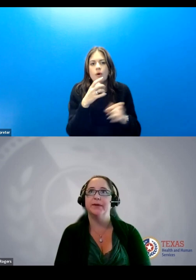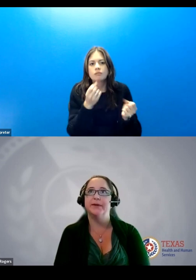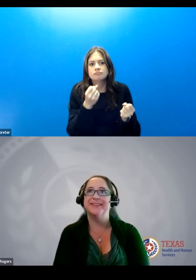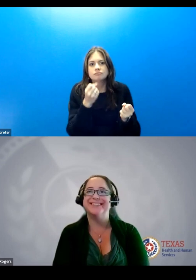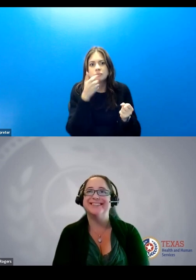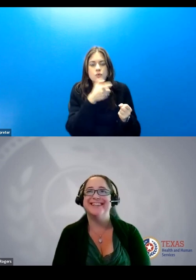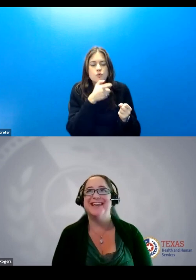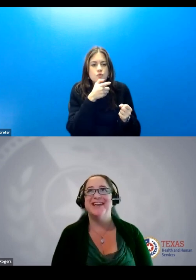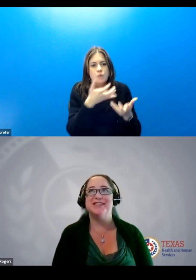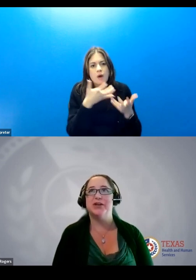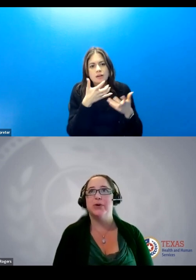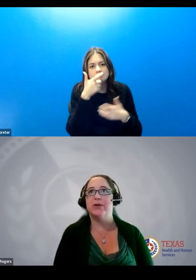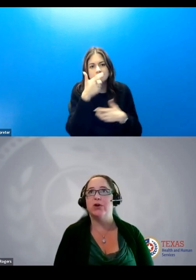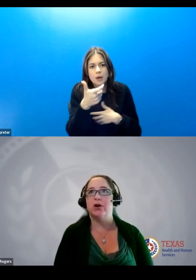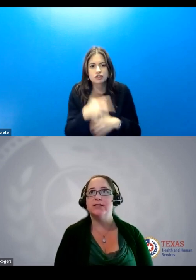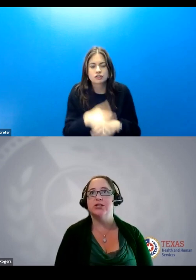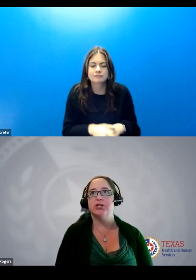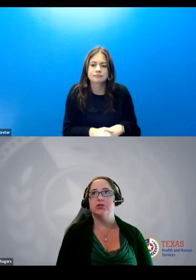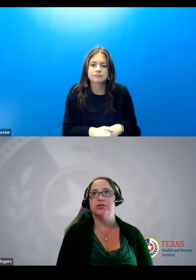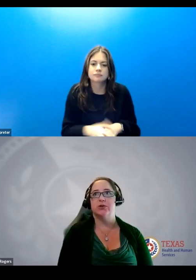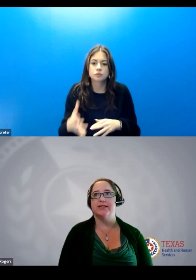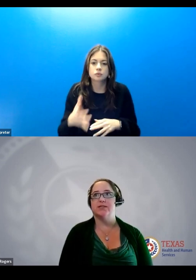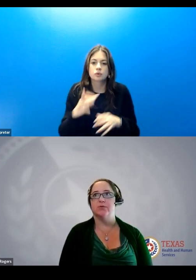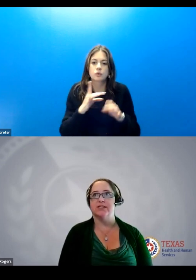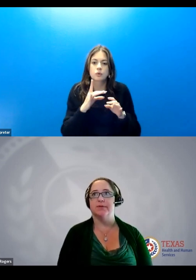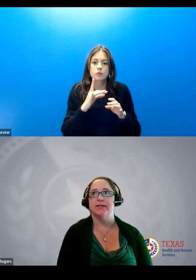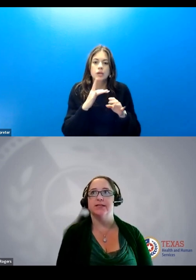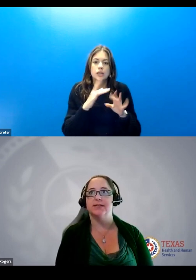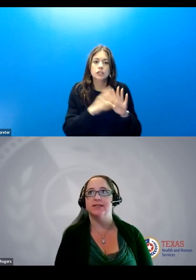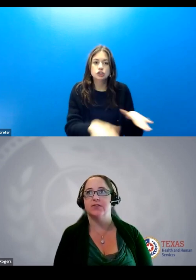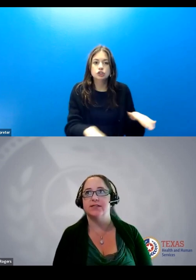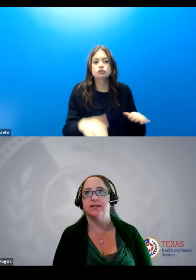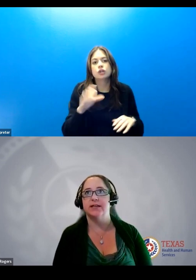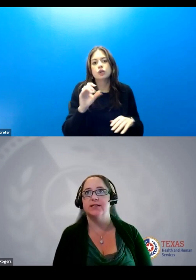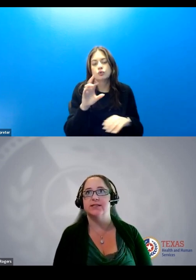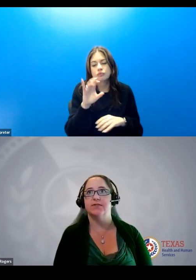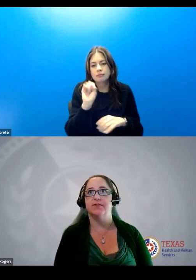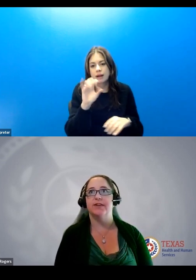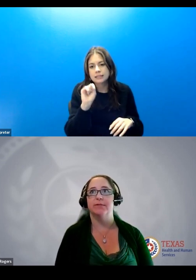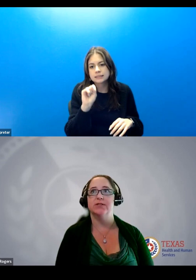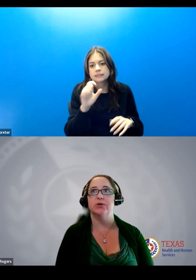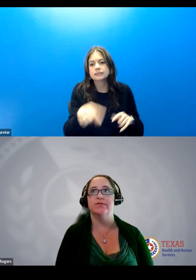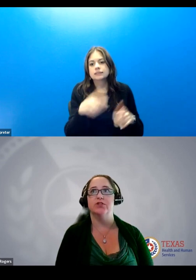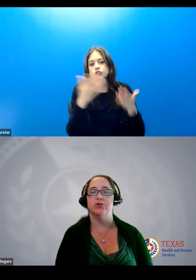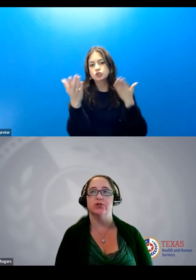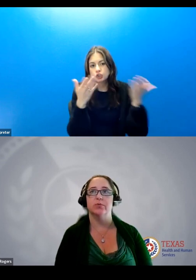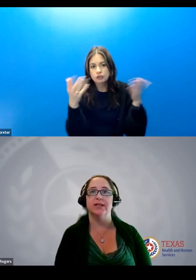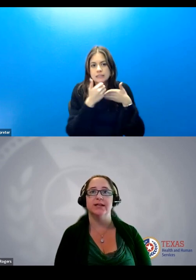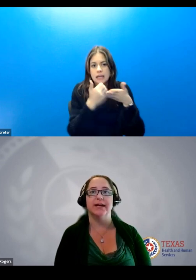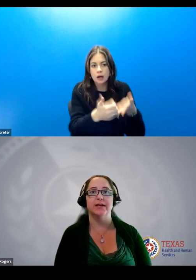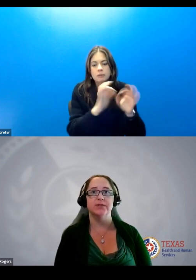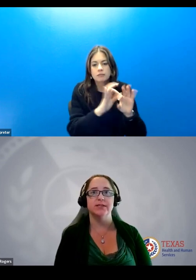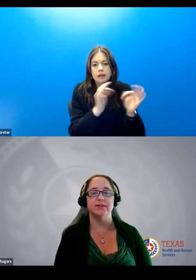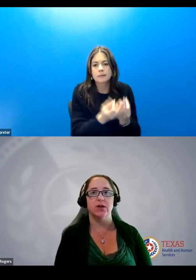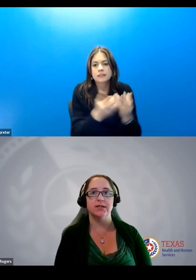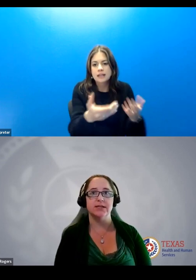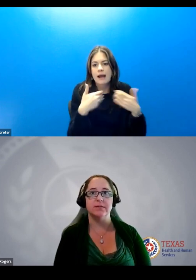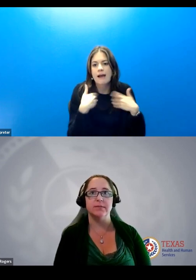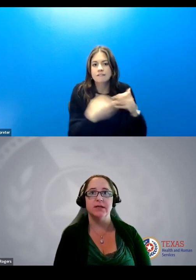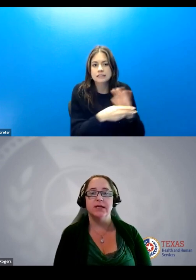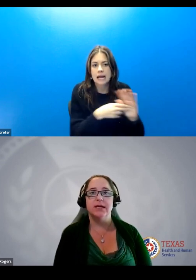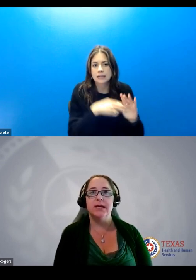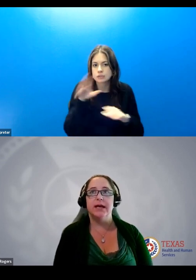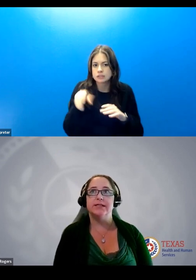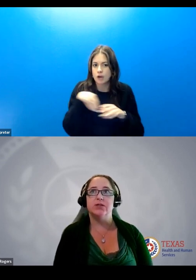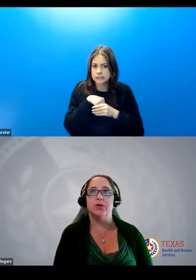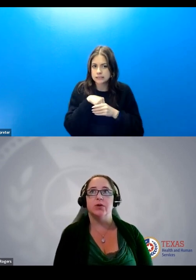later. So in regards to children's crisis respite, does this service lend itself to families who have children with a diagnosis of